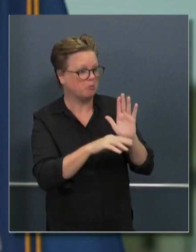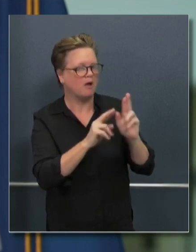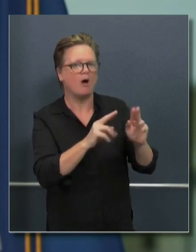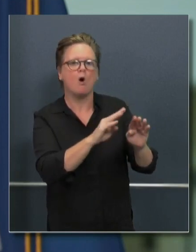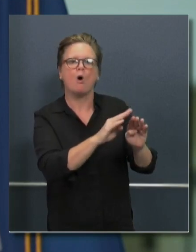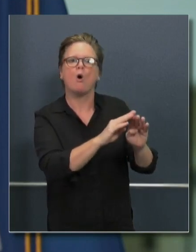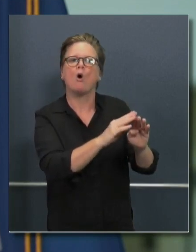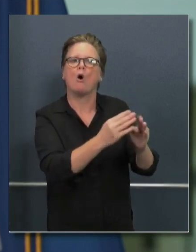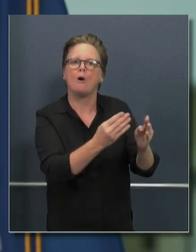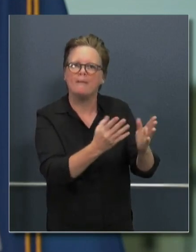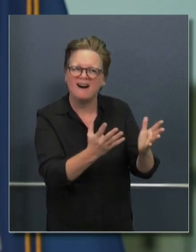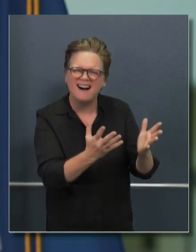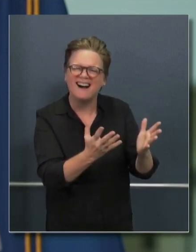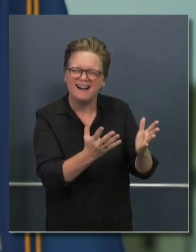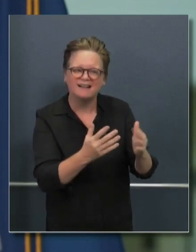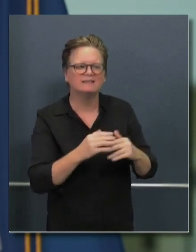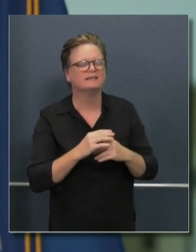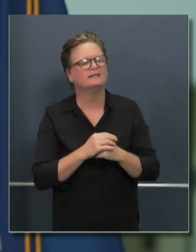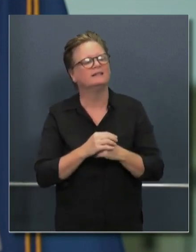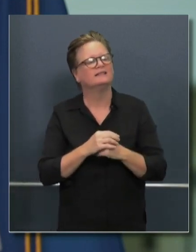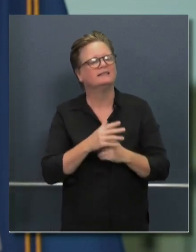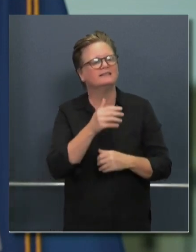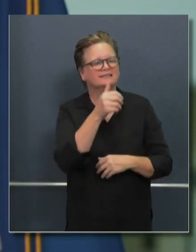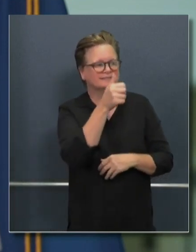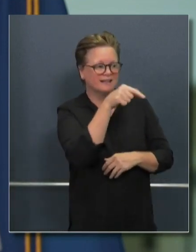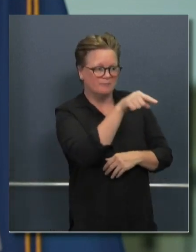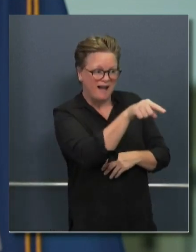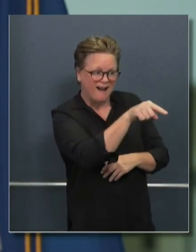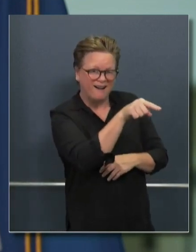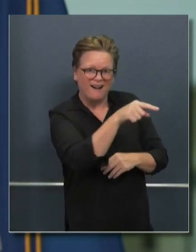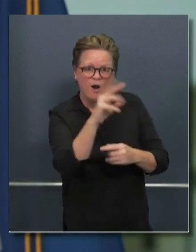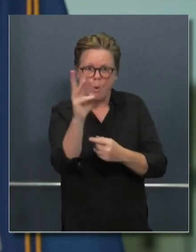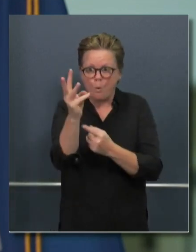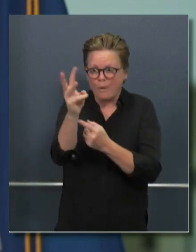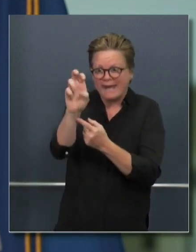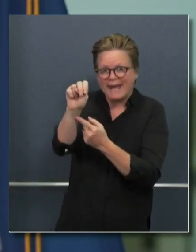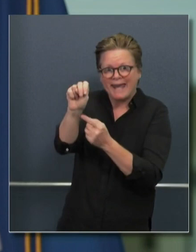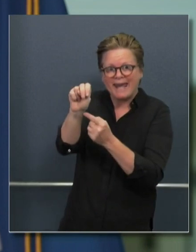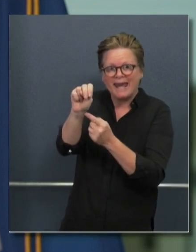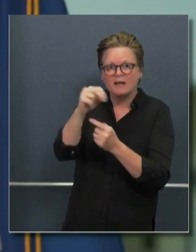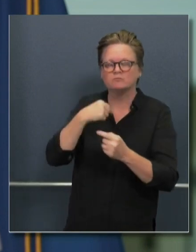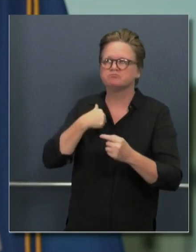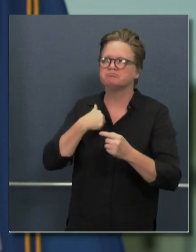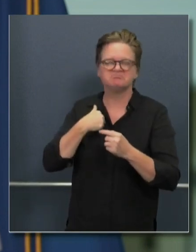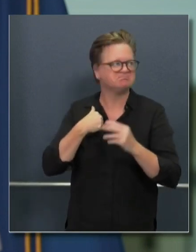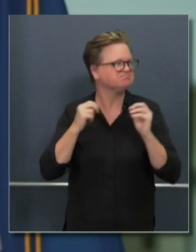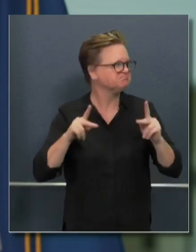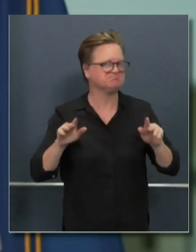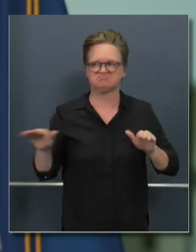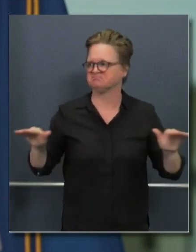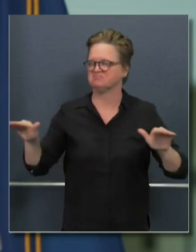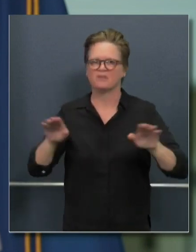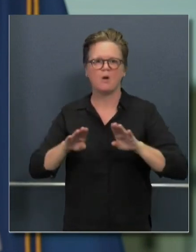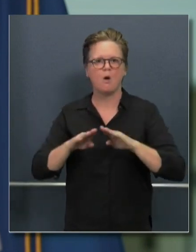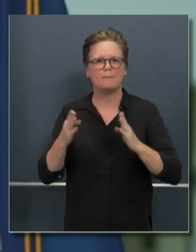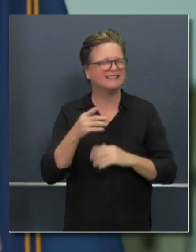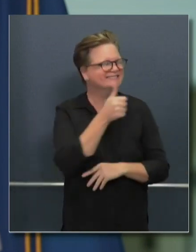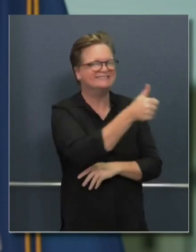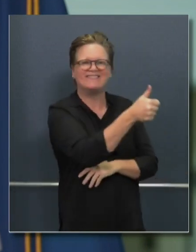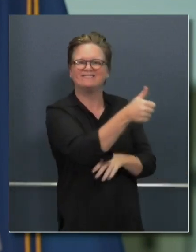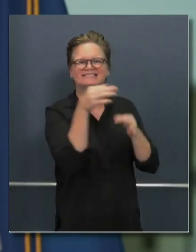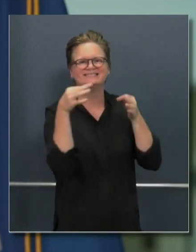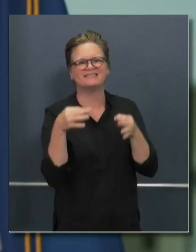Not everybody can get an attestation. This goes to your question foundationally. For example, if Imperial County